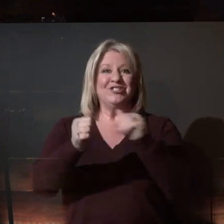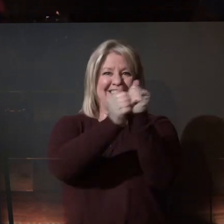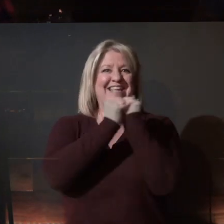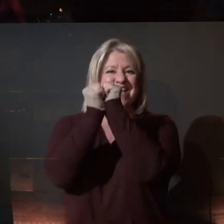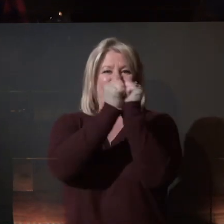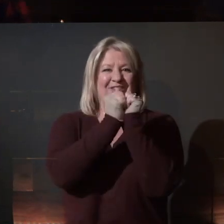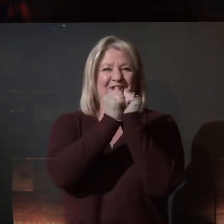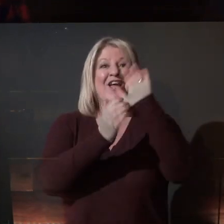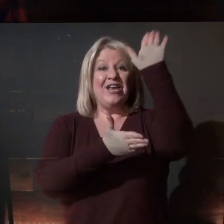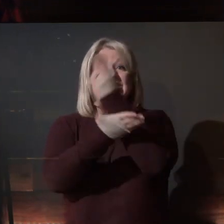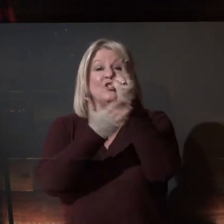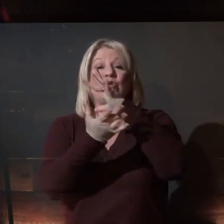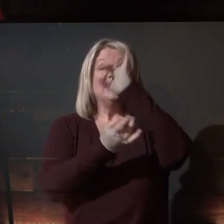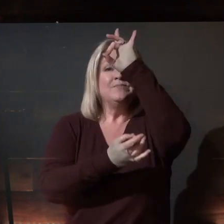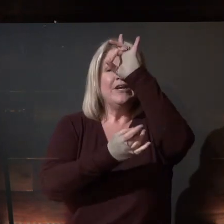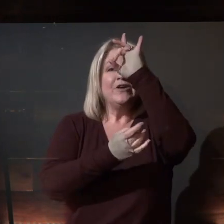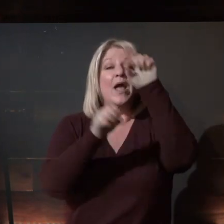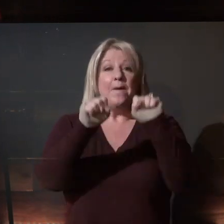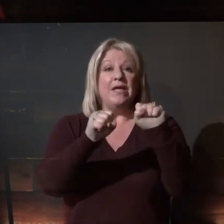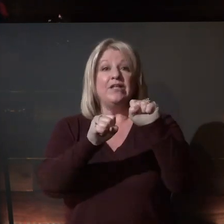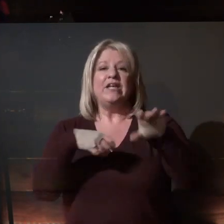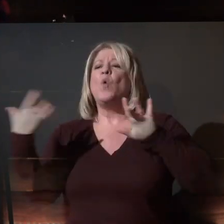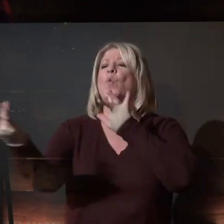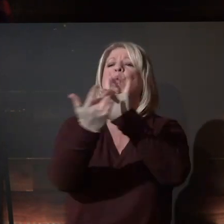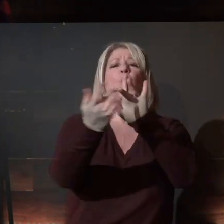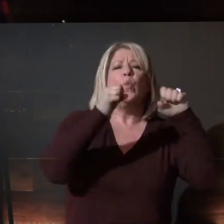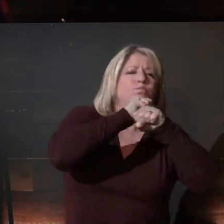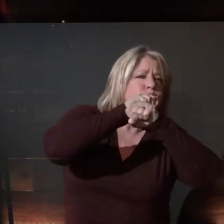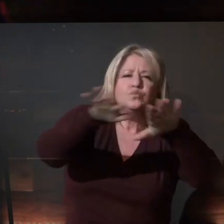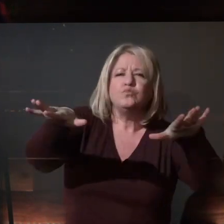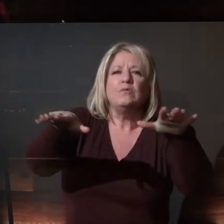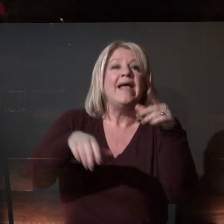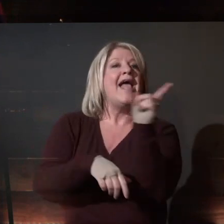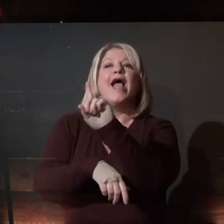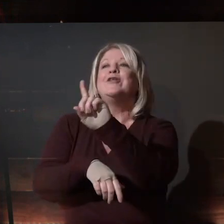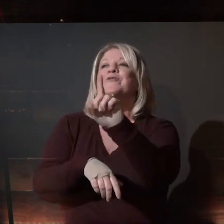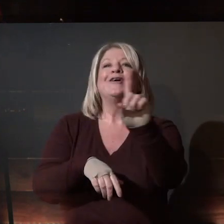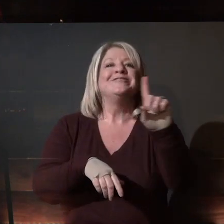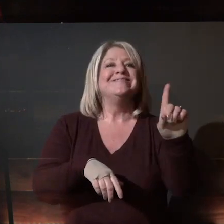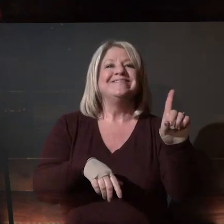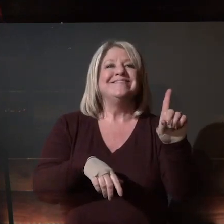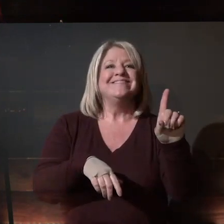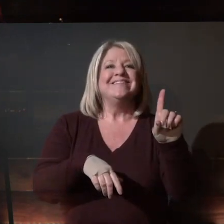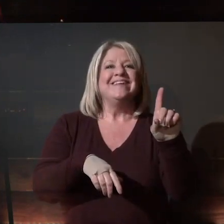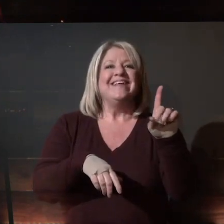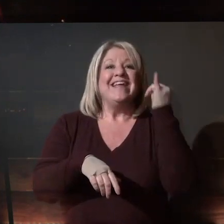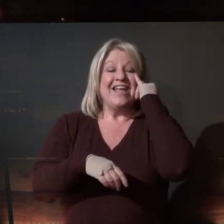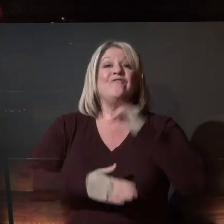Spirit and His ability to move can happen anywhere where there's a willingness to allow Him to do